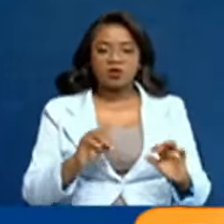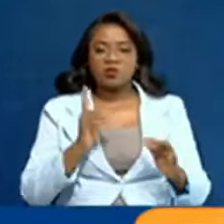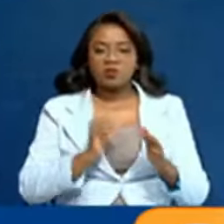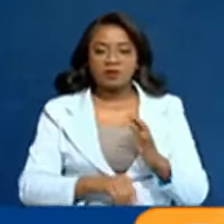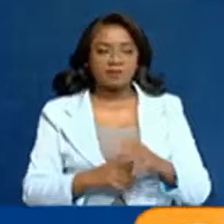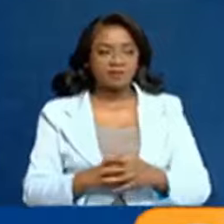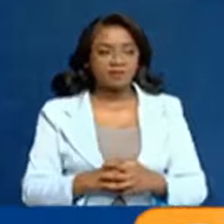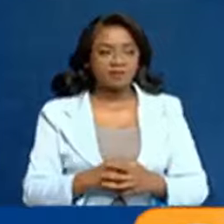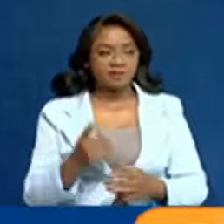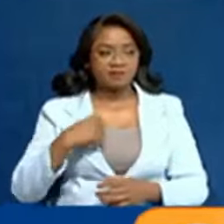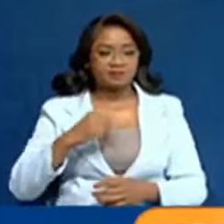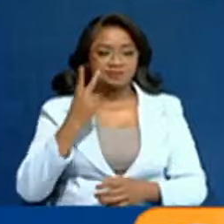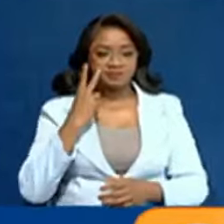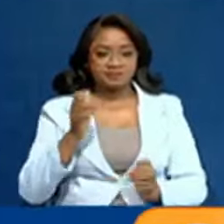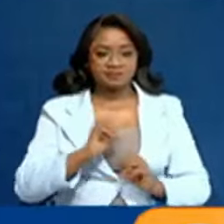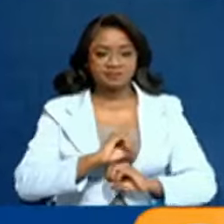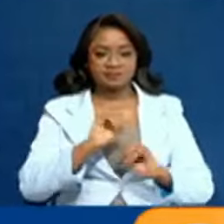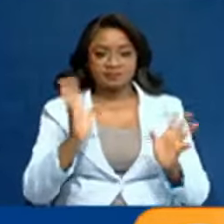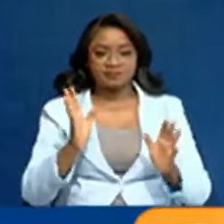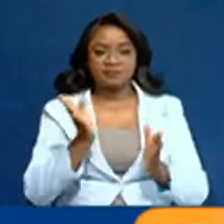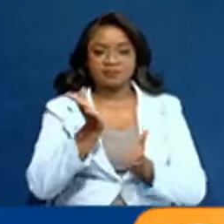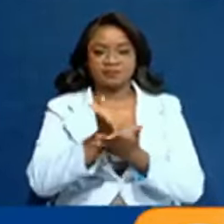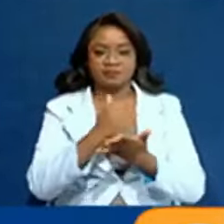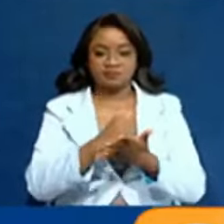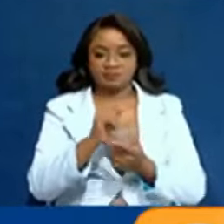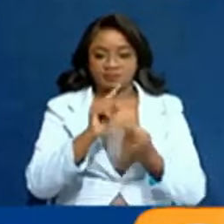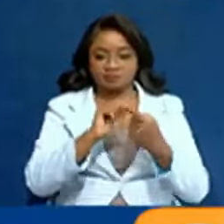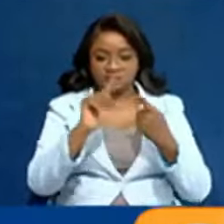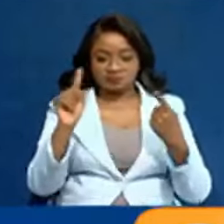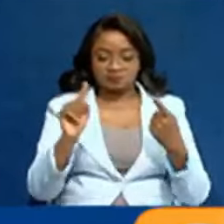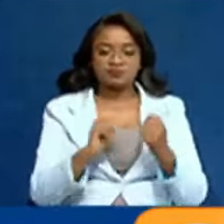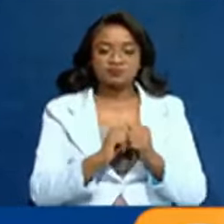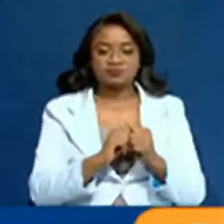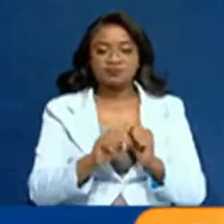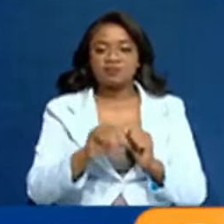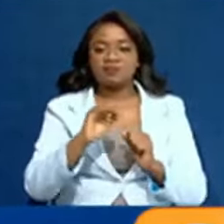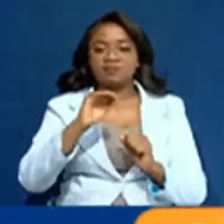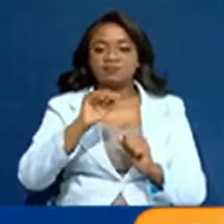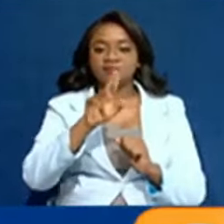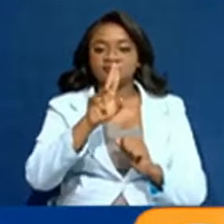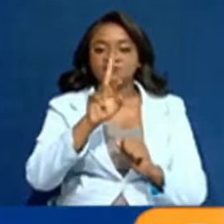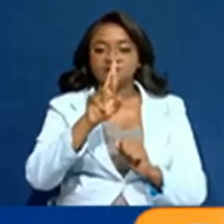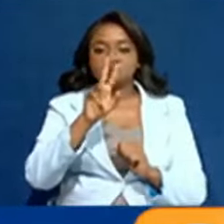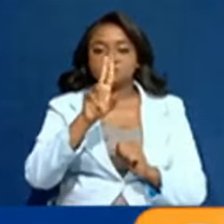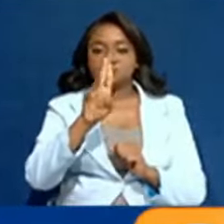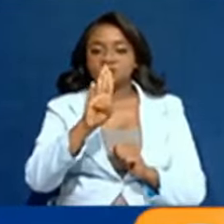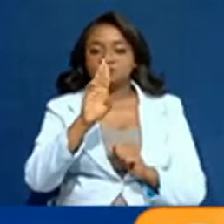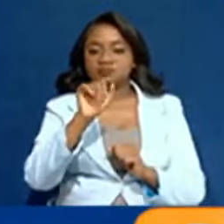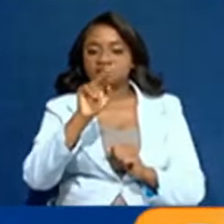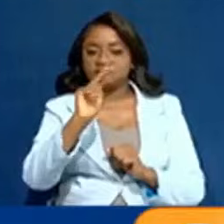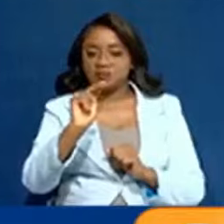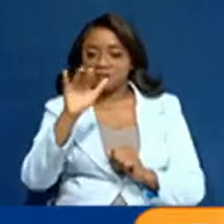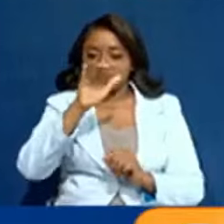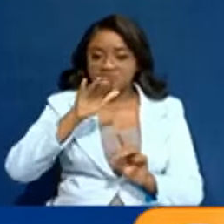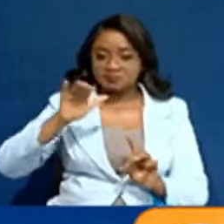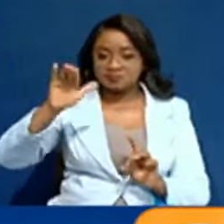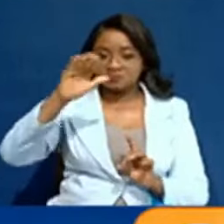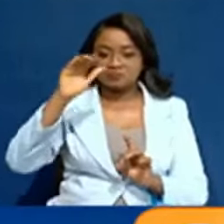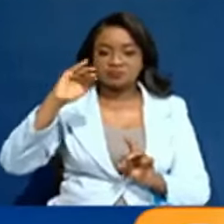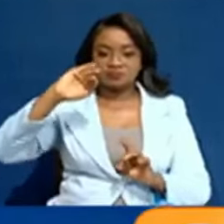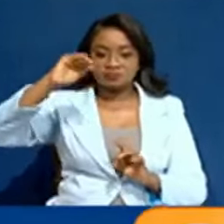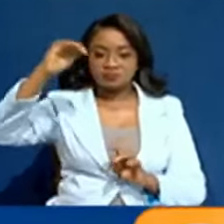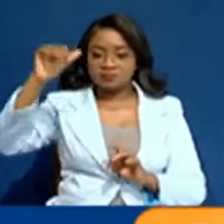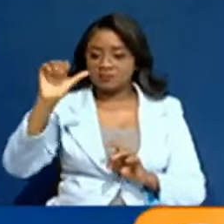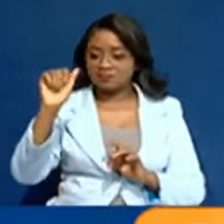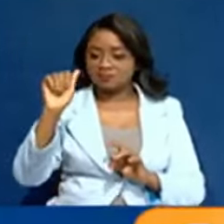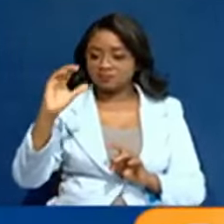the Urban Areas and Cities Act of 2019, particularly, I think, Section